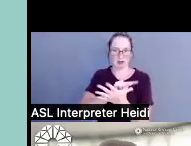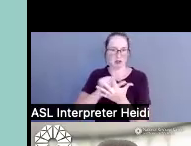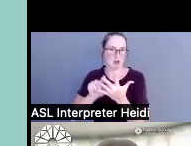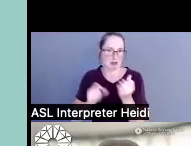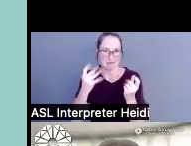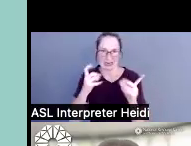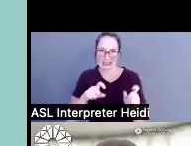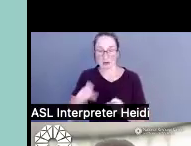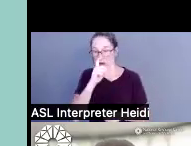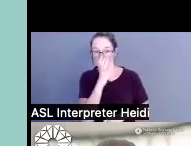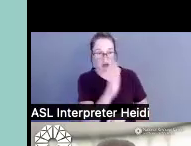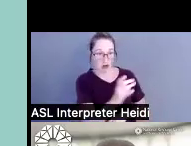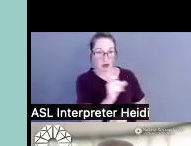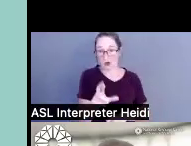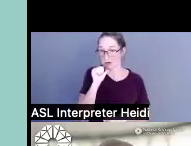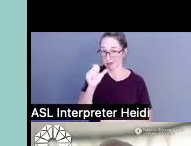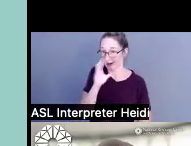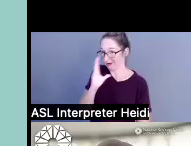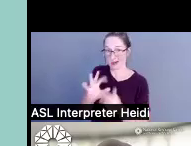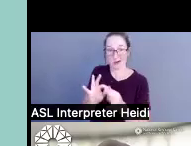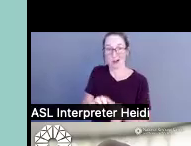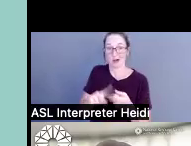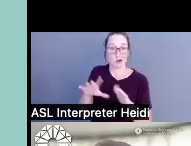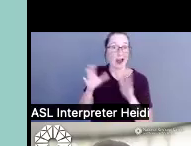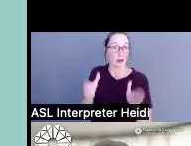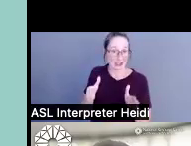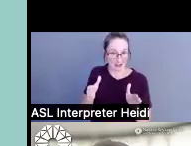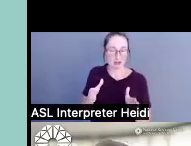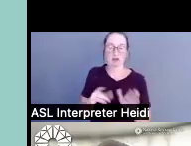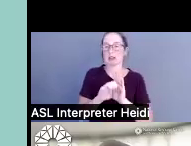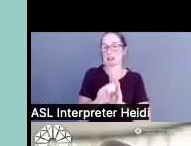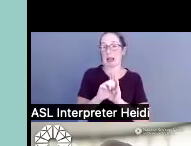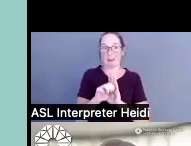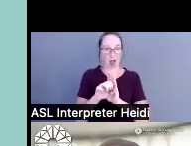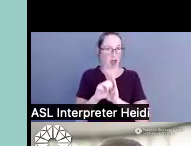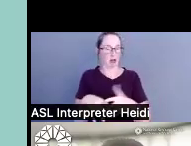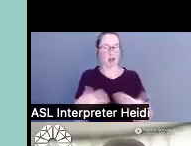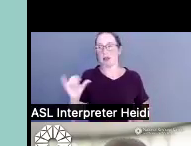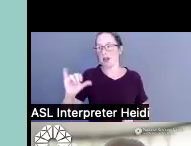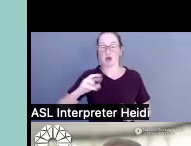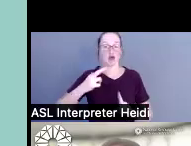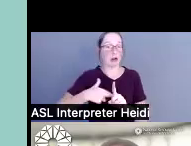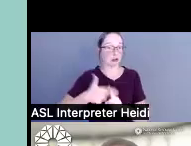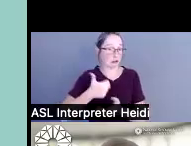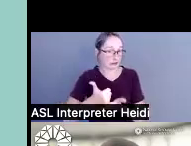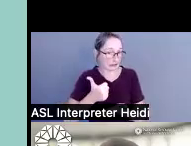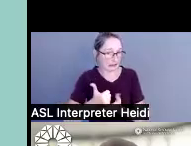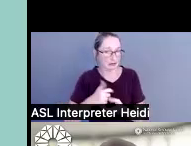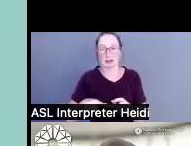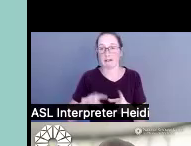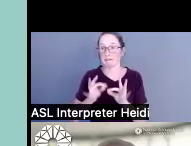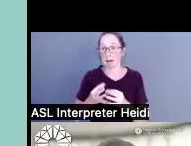which may be directly or indirectly related to housing. Examples of those are things like rental assistance or